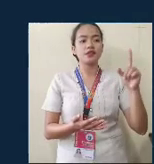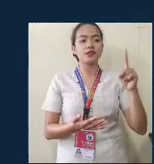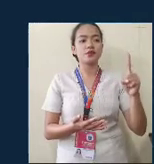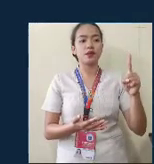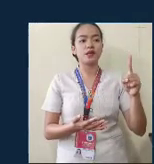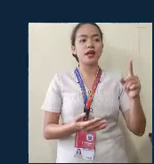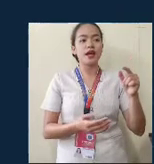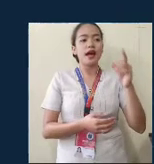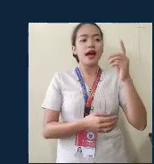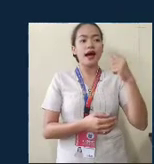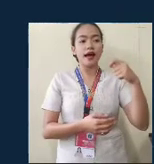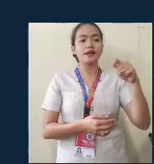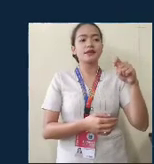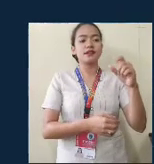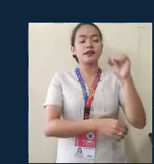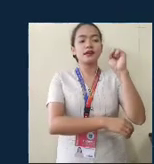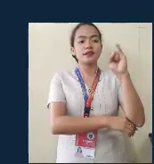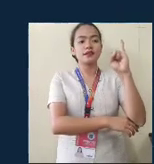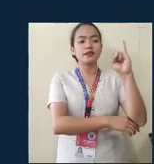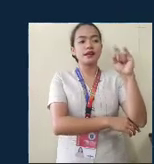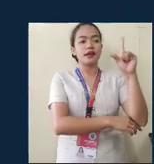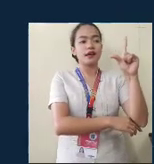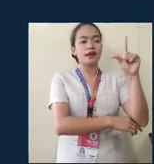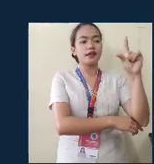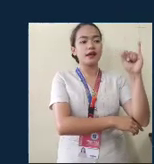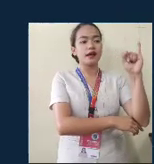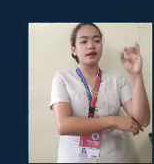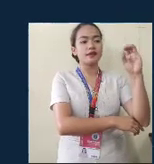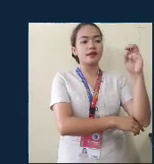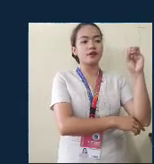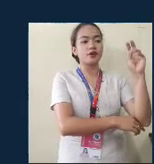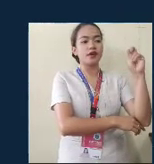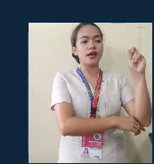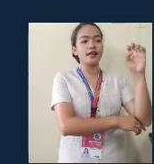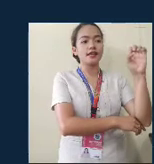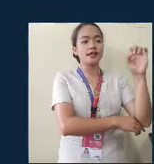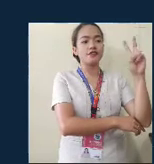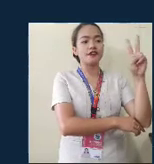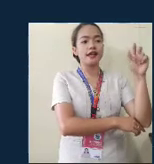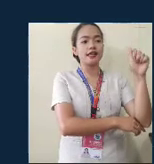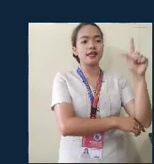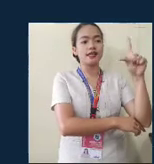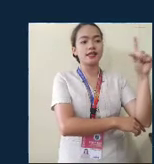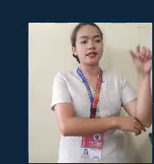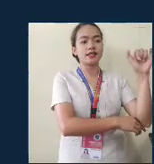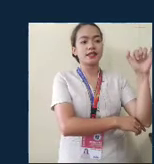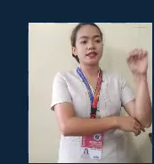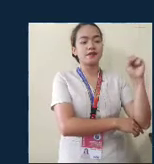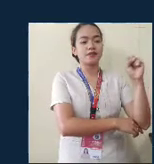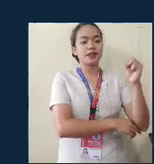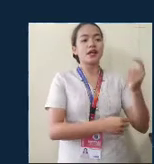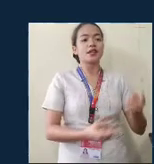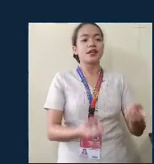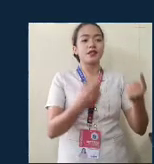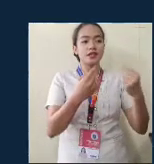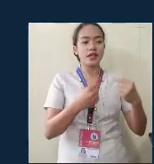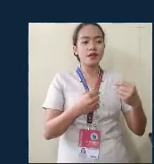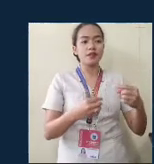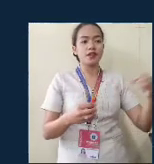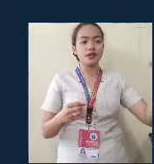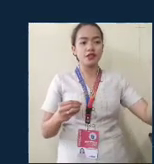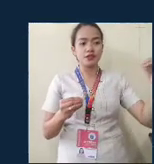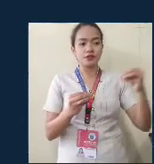third generation computers. Silicon chips were manufactured in 1961 at the